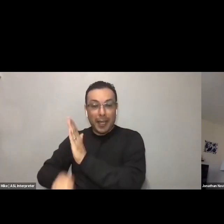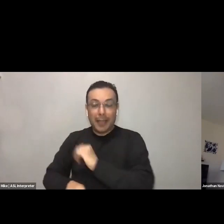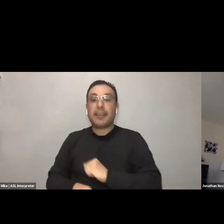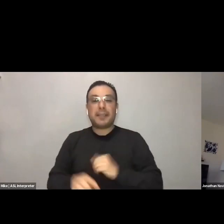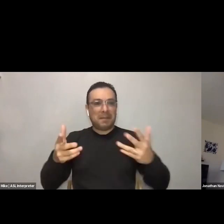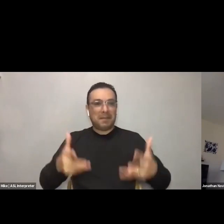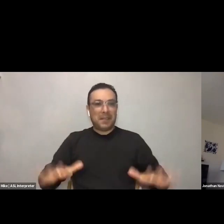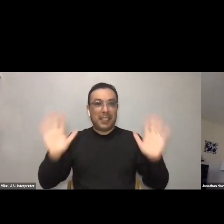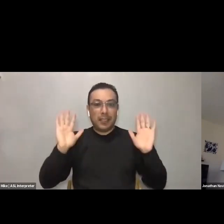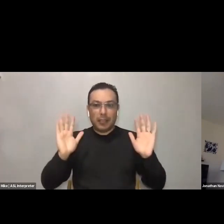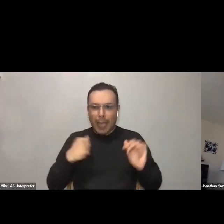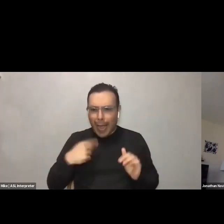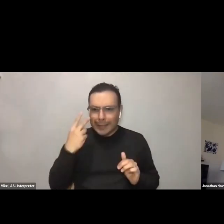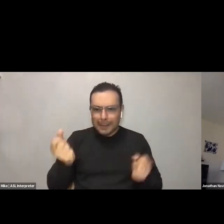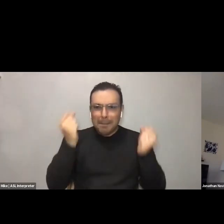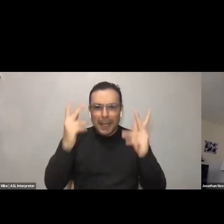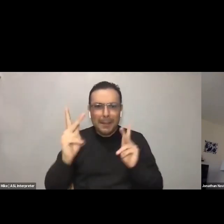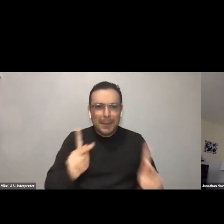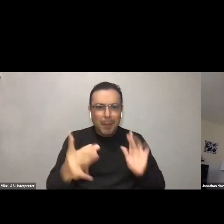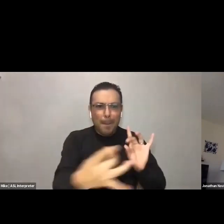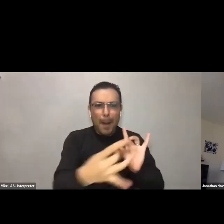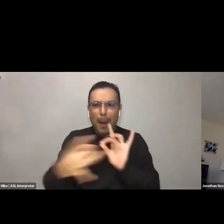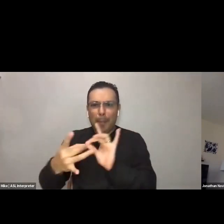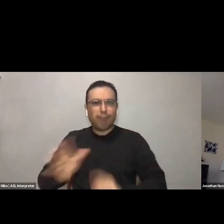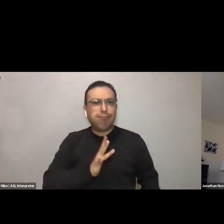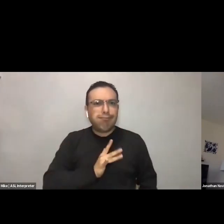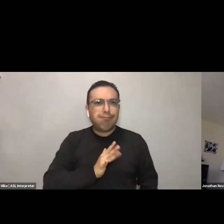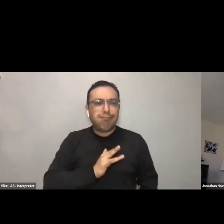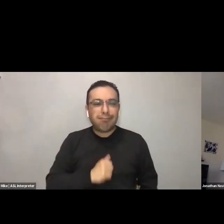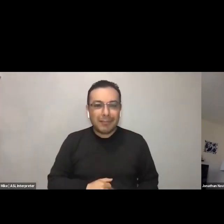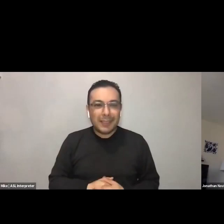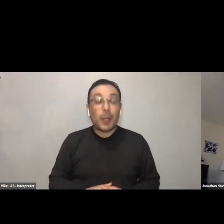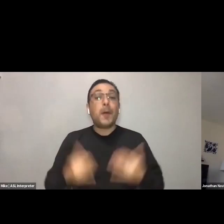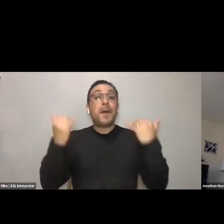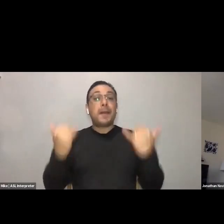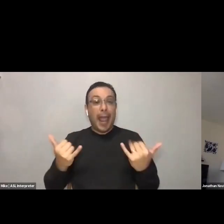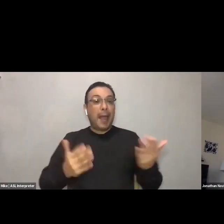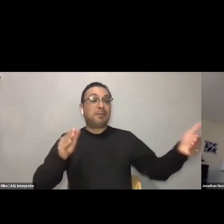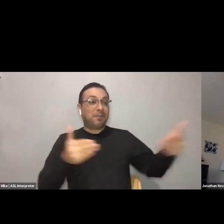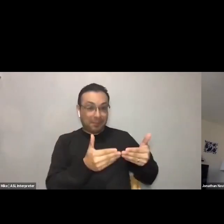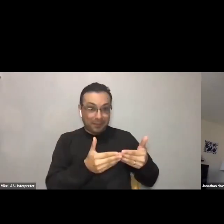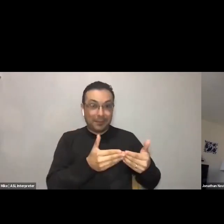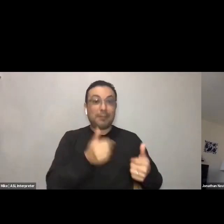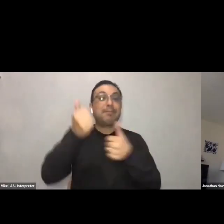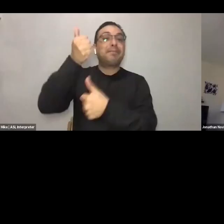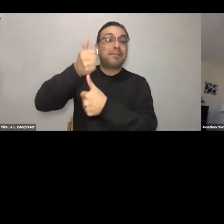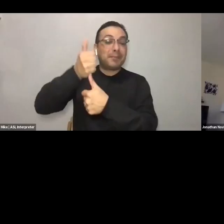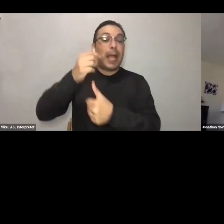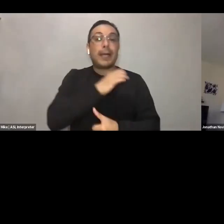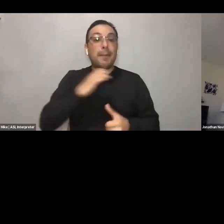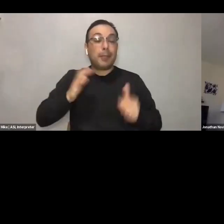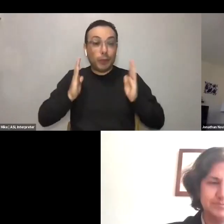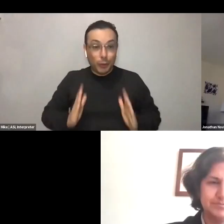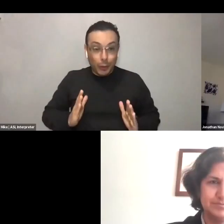people present in the audience today. And with that being said, it's my pleasure to introduce the Deputy Commissioner of Cultural